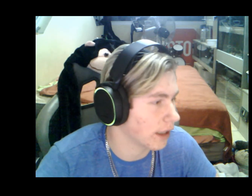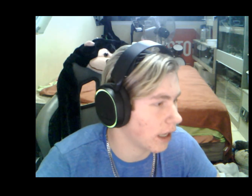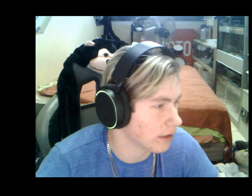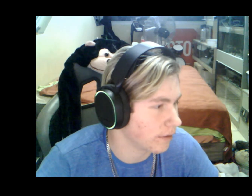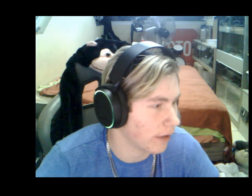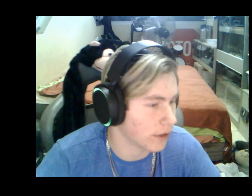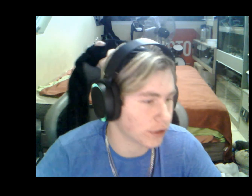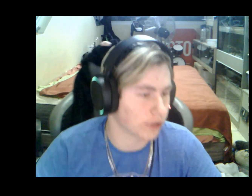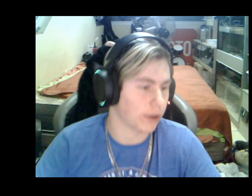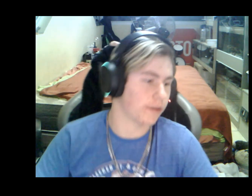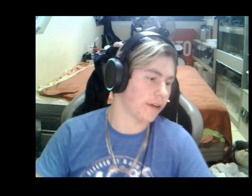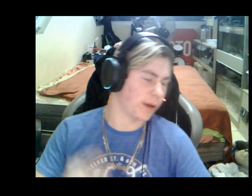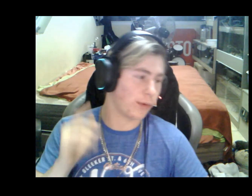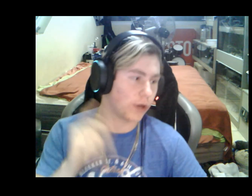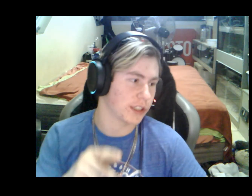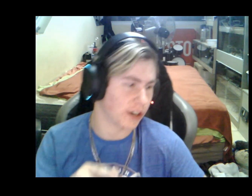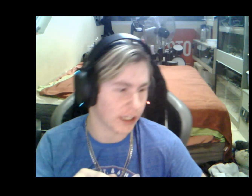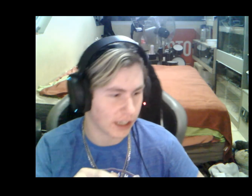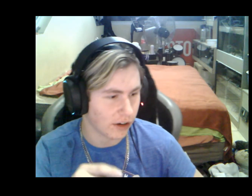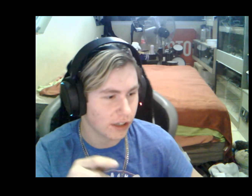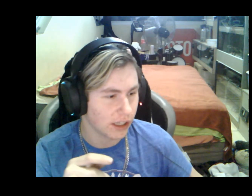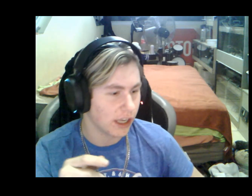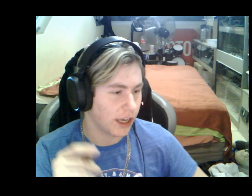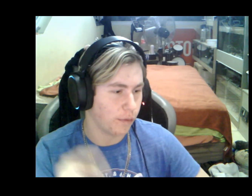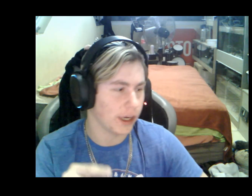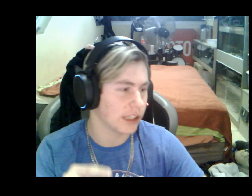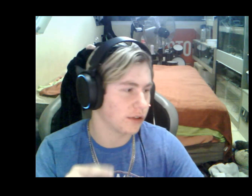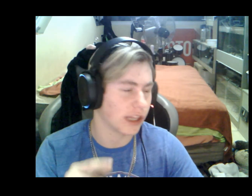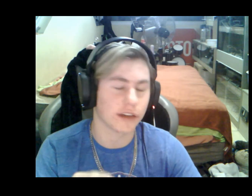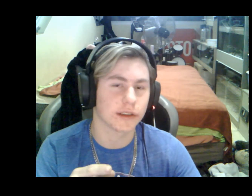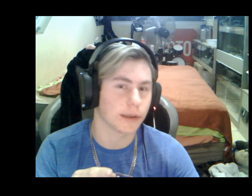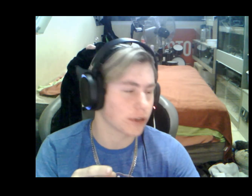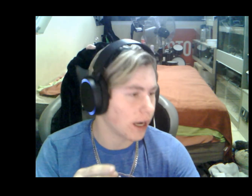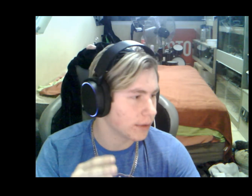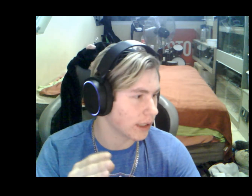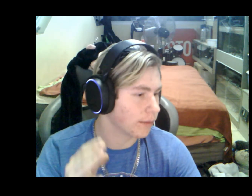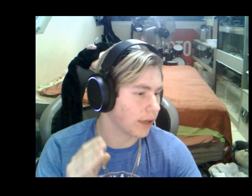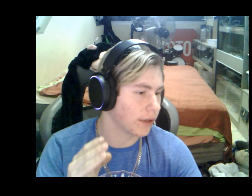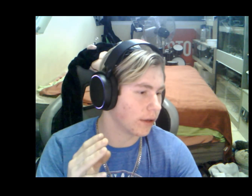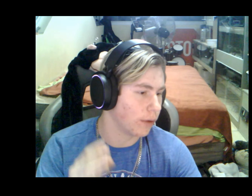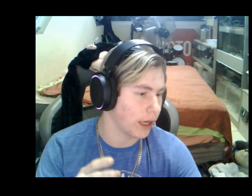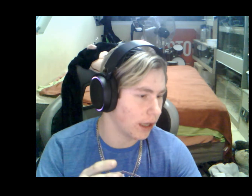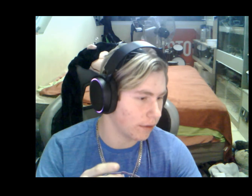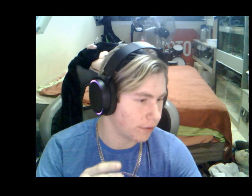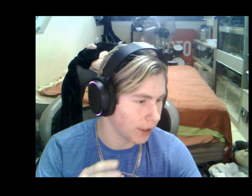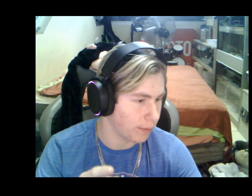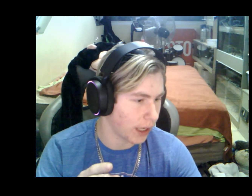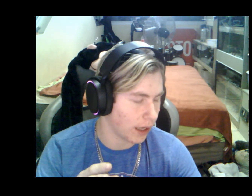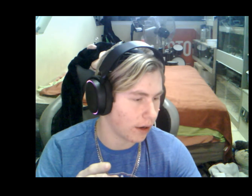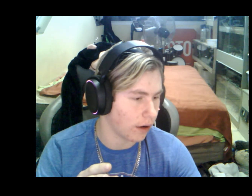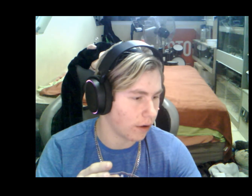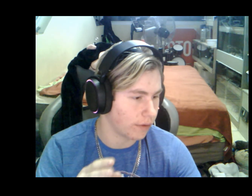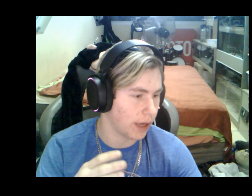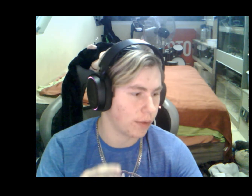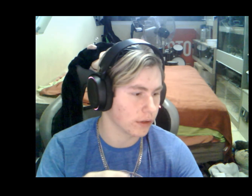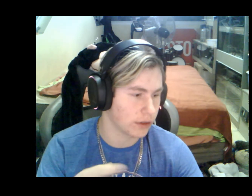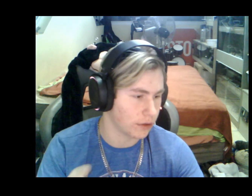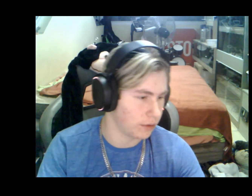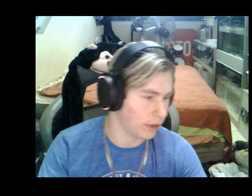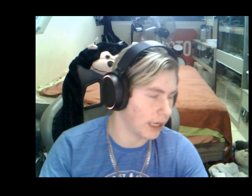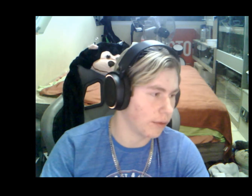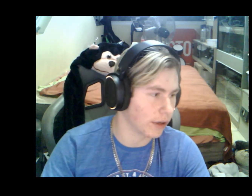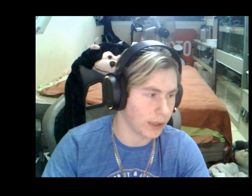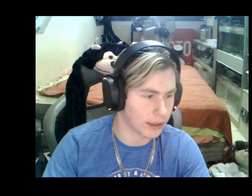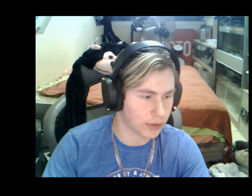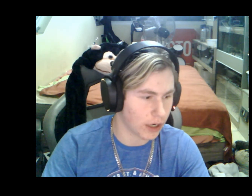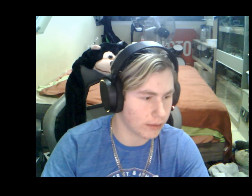currently 1,525 people watching right now. If we get to 1,000 subscribers, I'm giving away a free pair of AirPods to